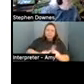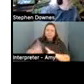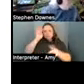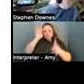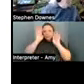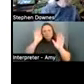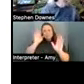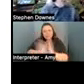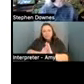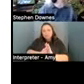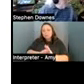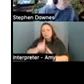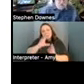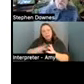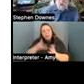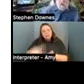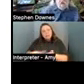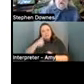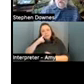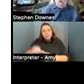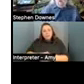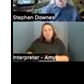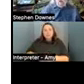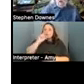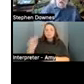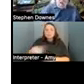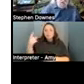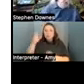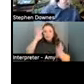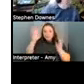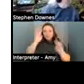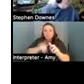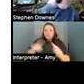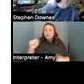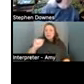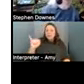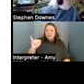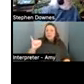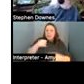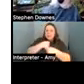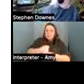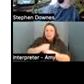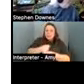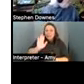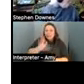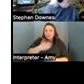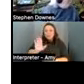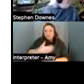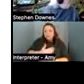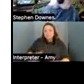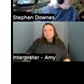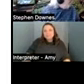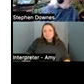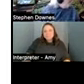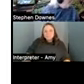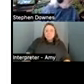that but it's not just images there's also ai generated music uh i have